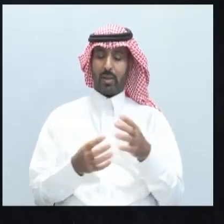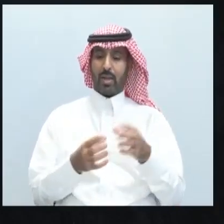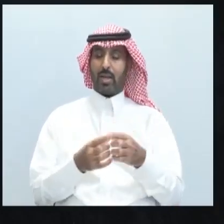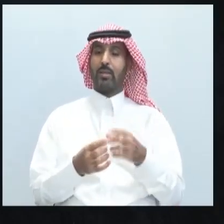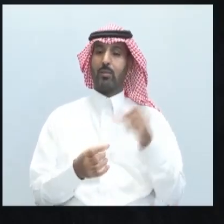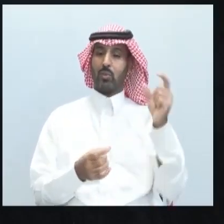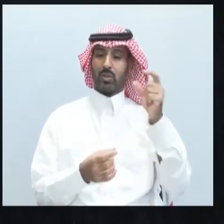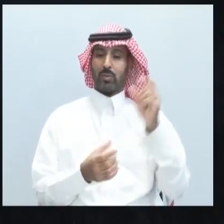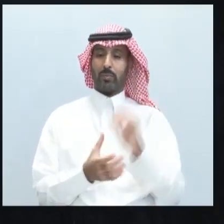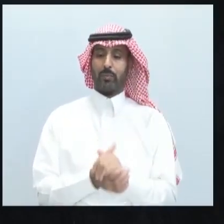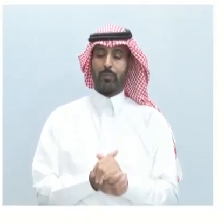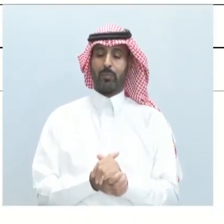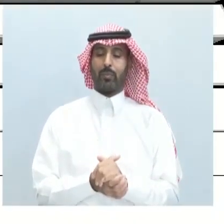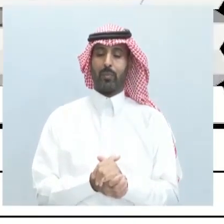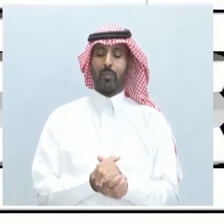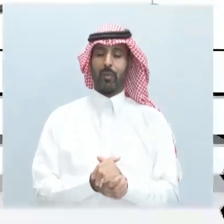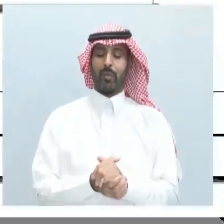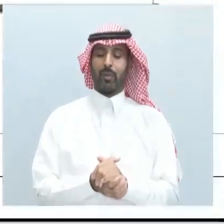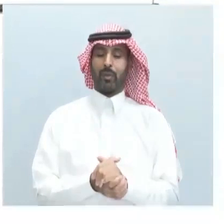Muslims.